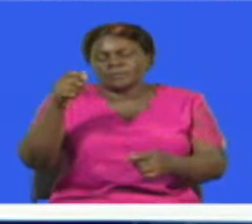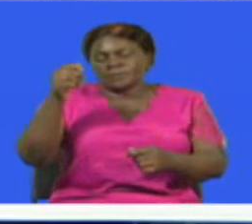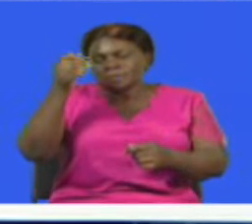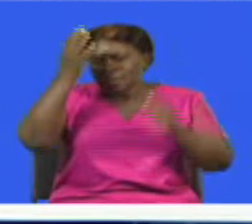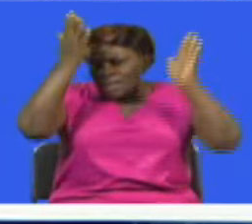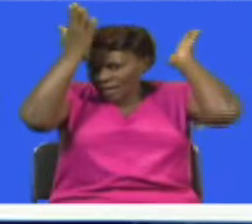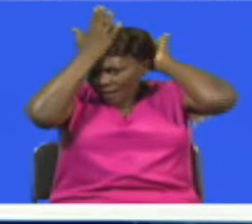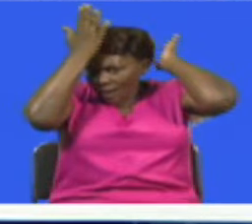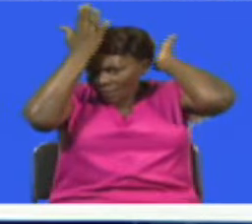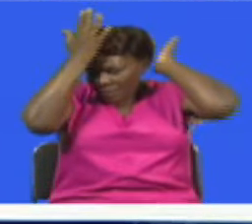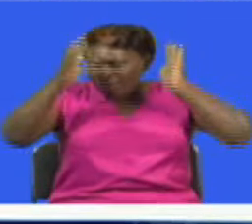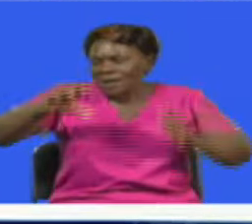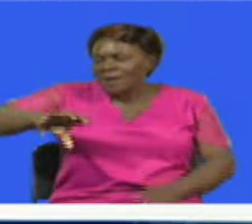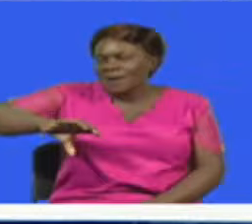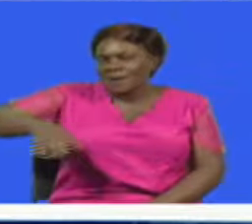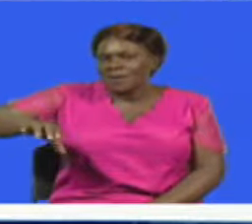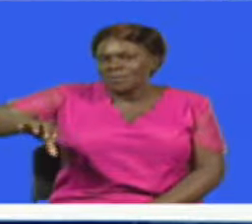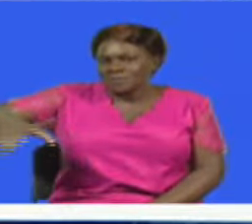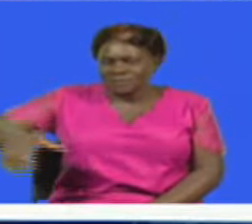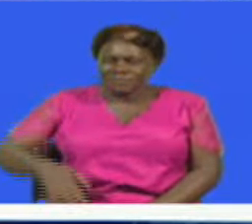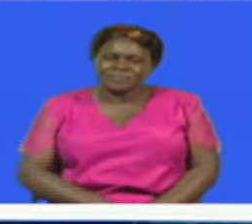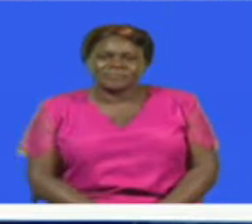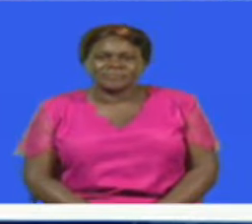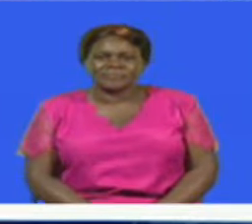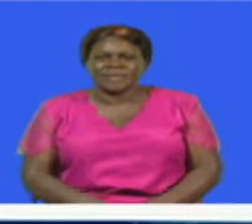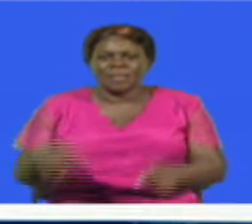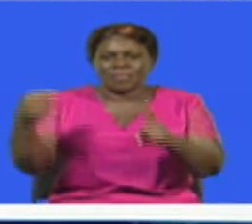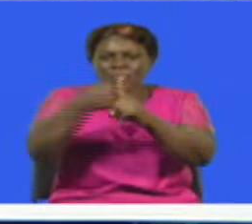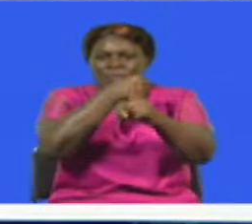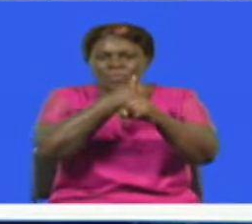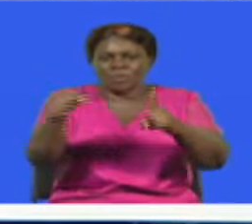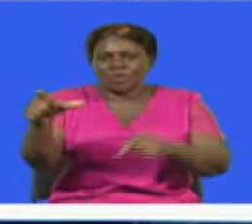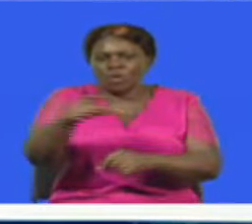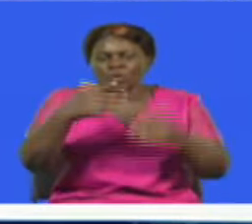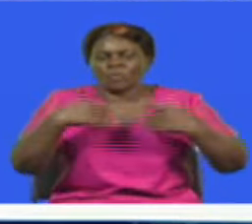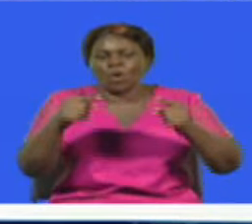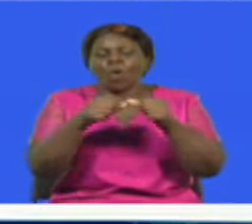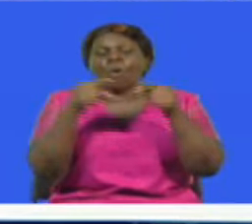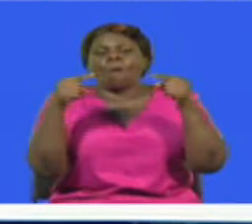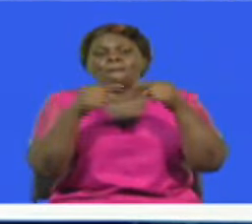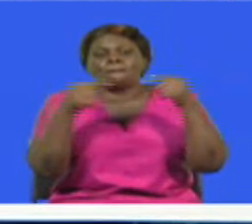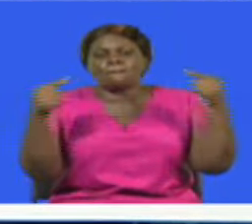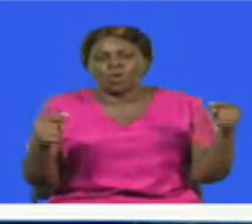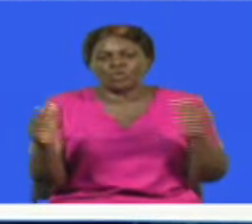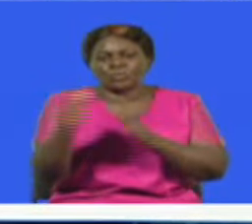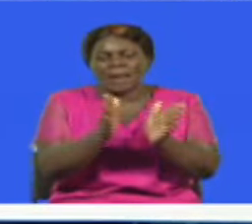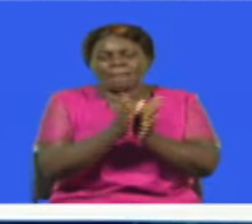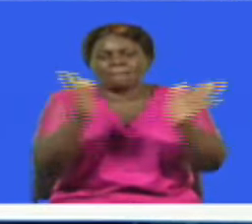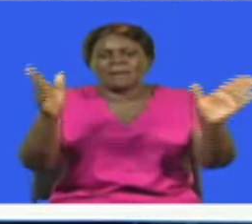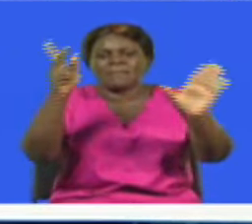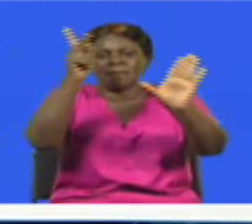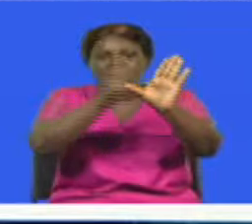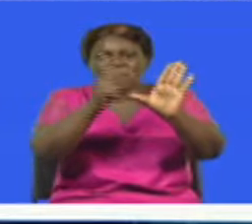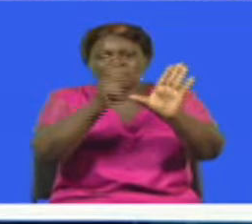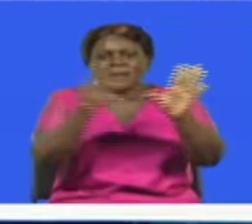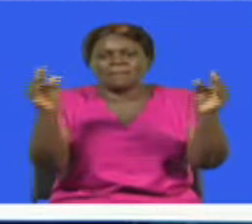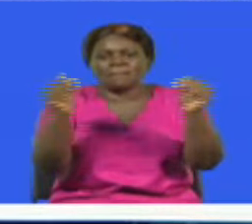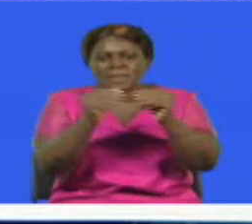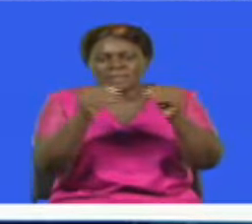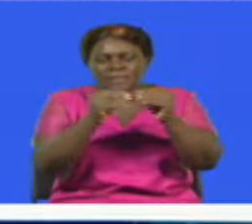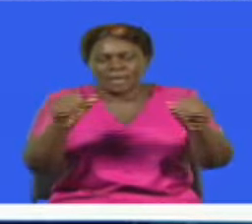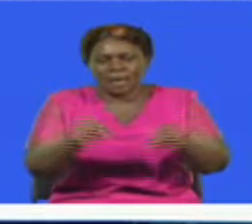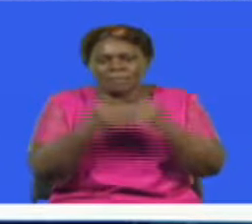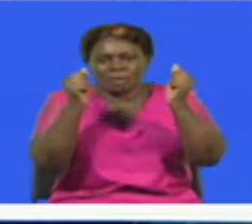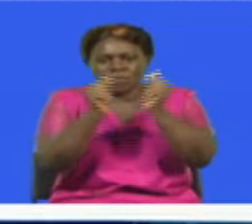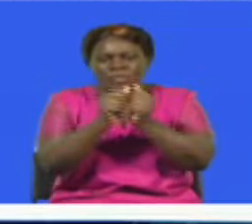Ikolomani constituency, Kakamega County. The violence erupted as locals opposed a planned public participation meeting conducted